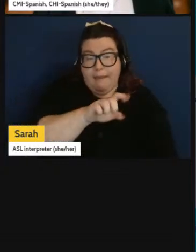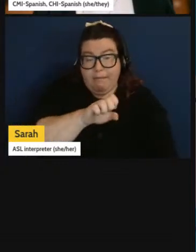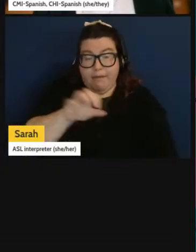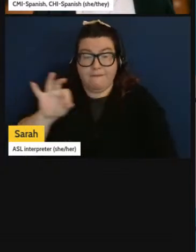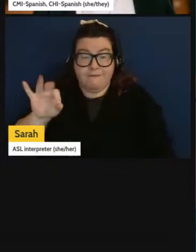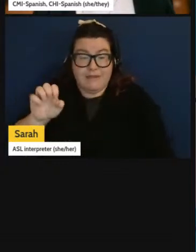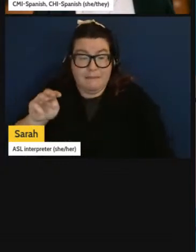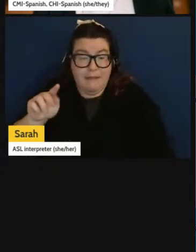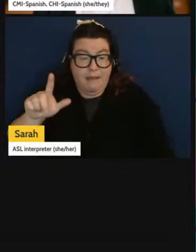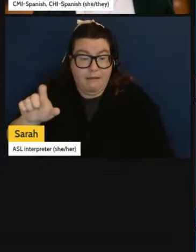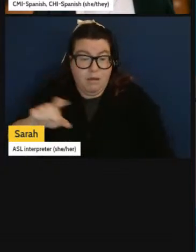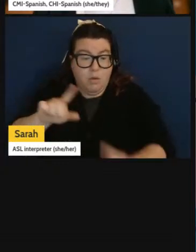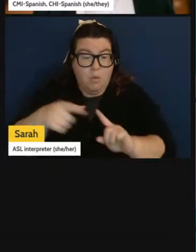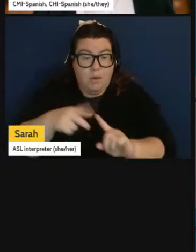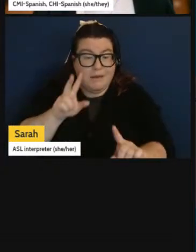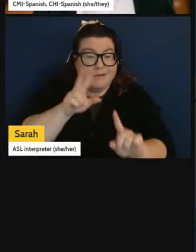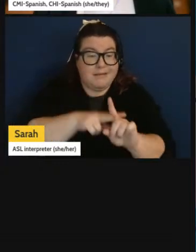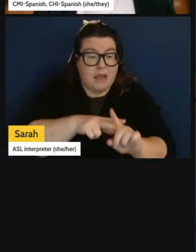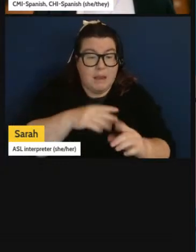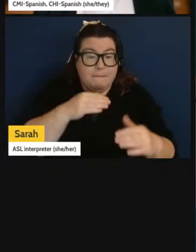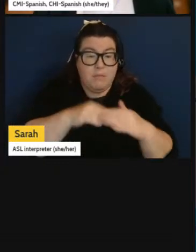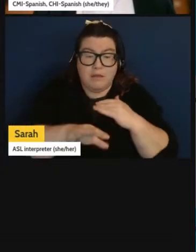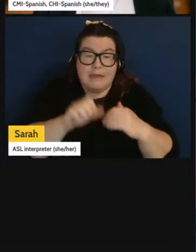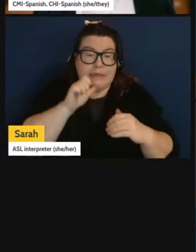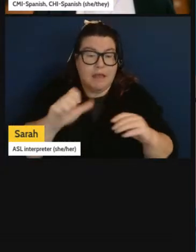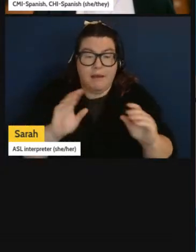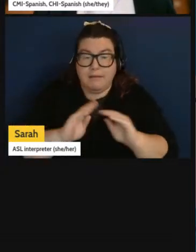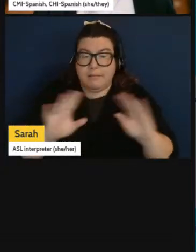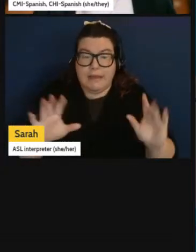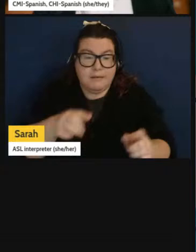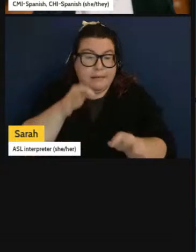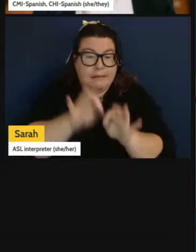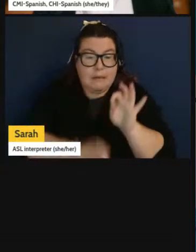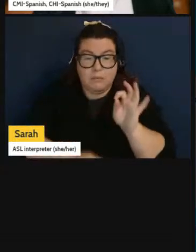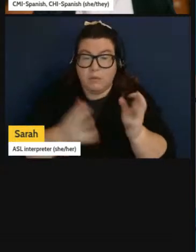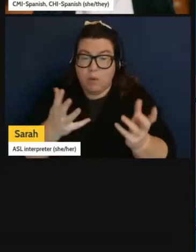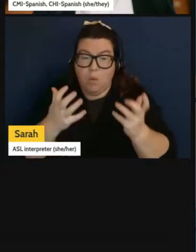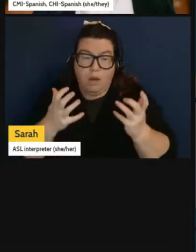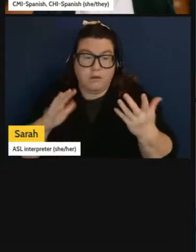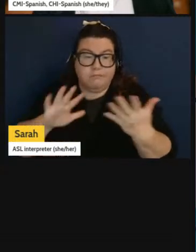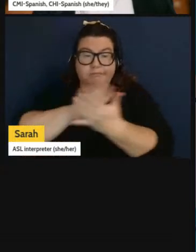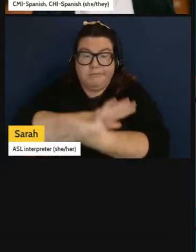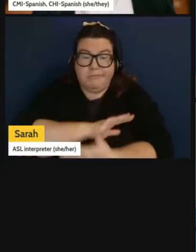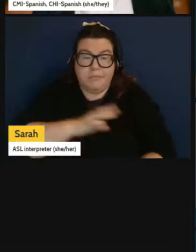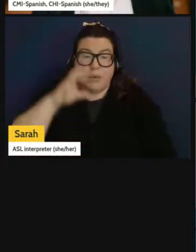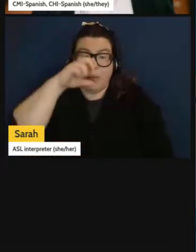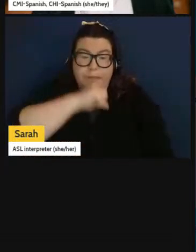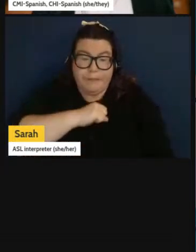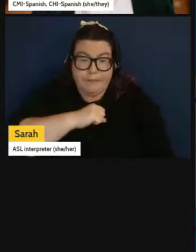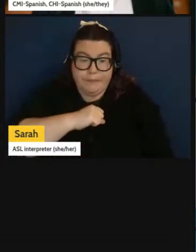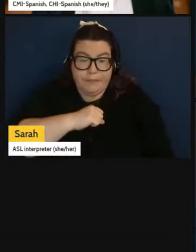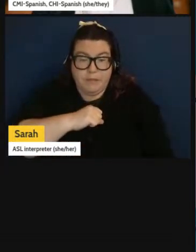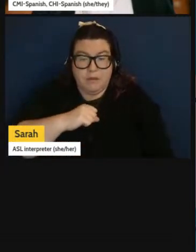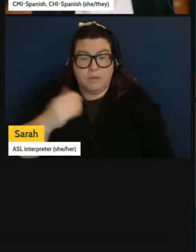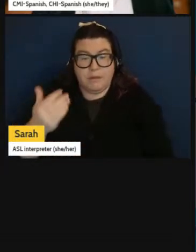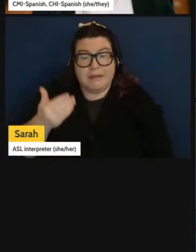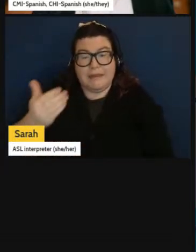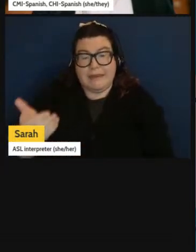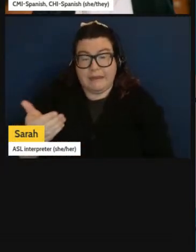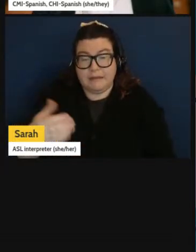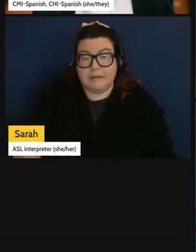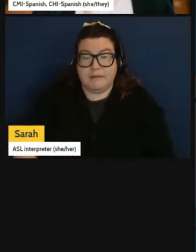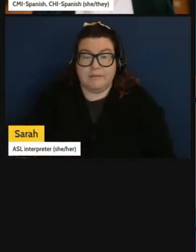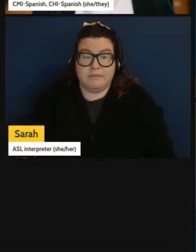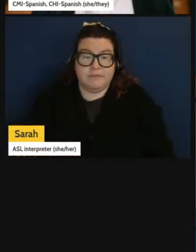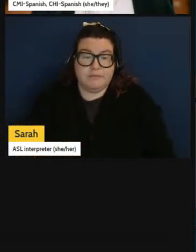at birth, isn't as nice and neat and clear cut as we like to pretend it is now. Which brings us to the next term.